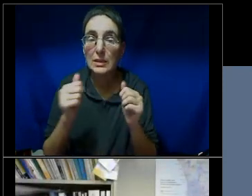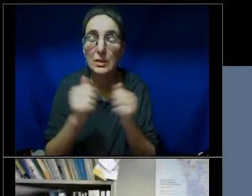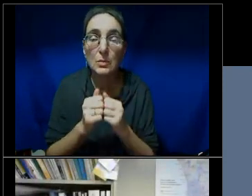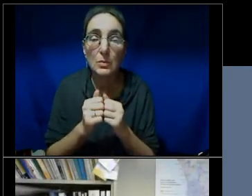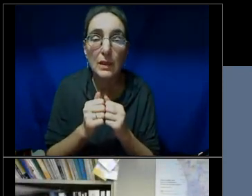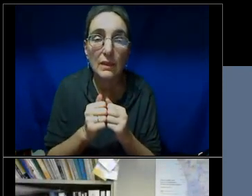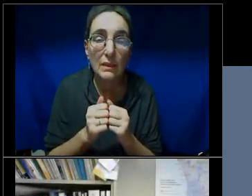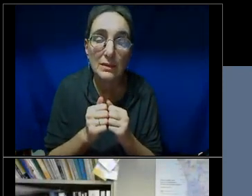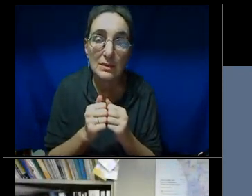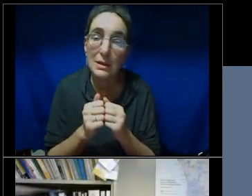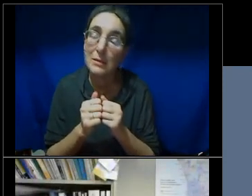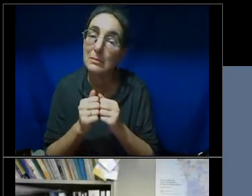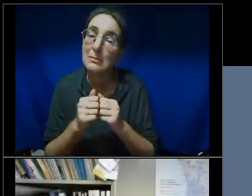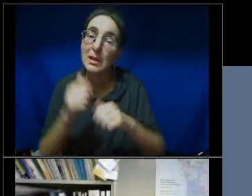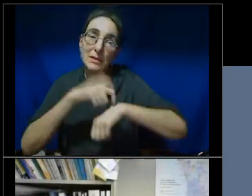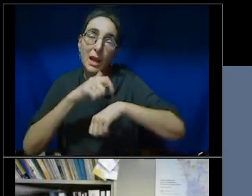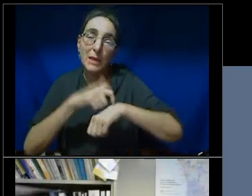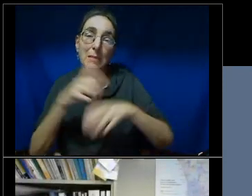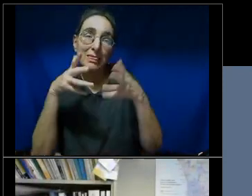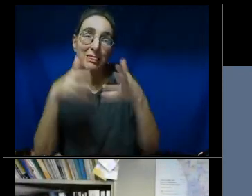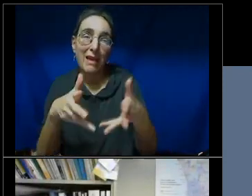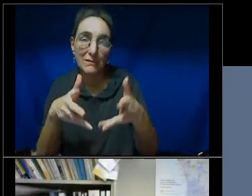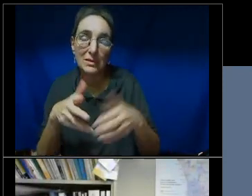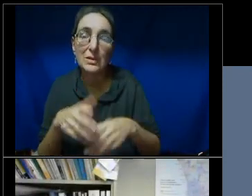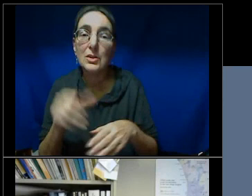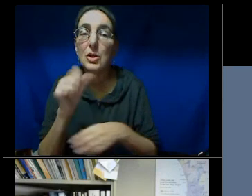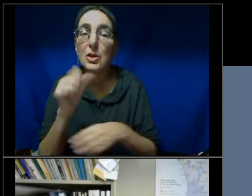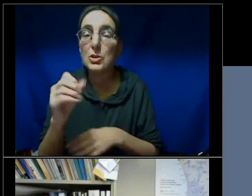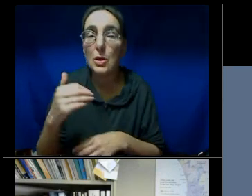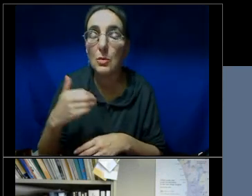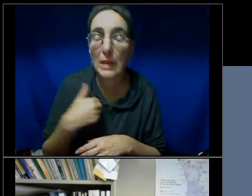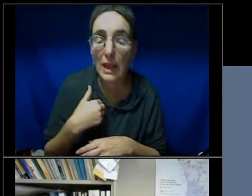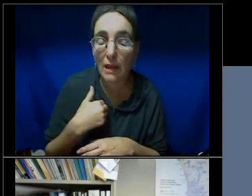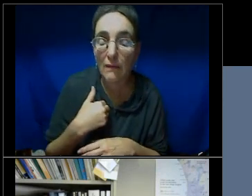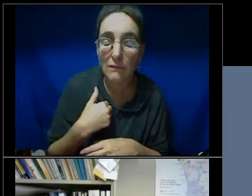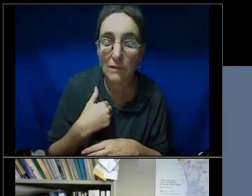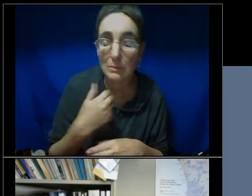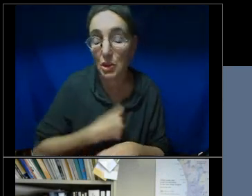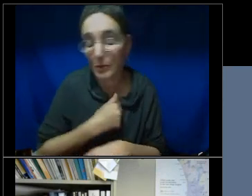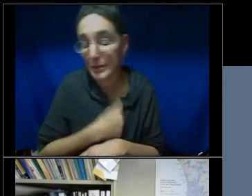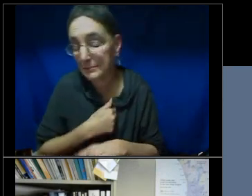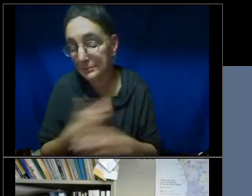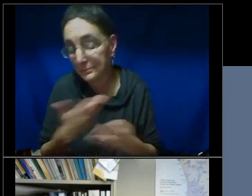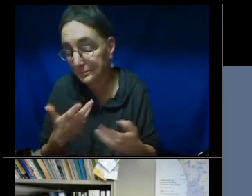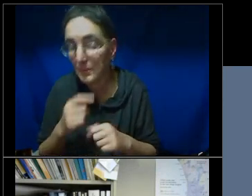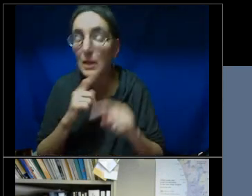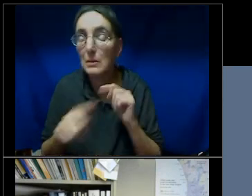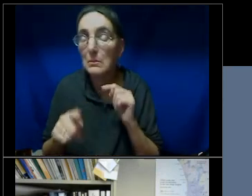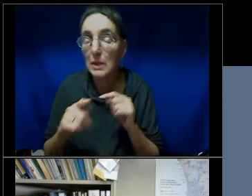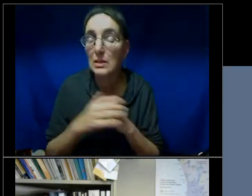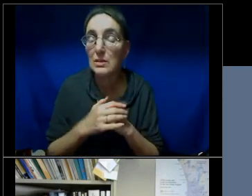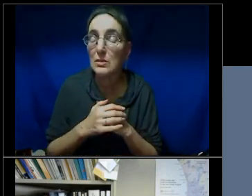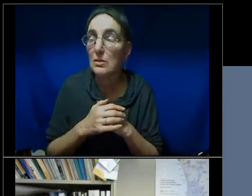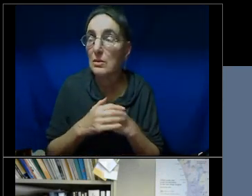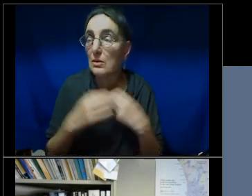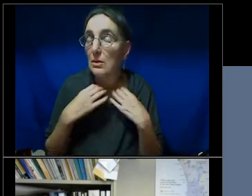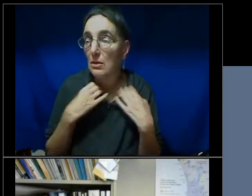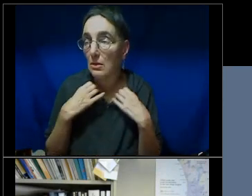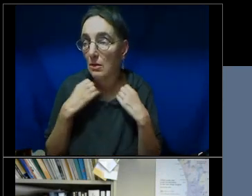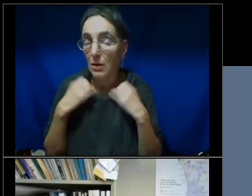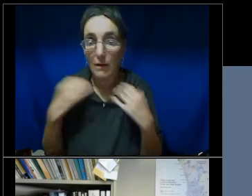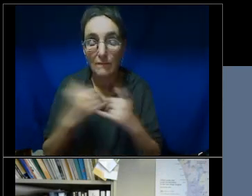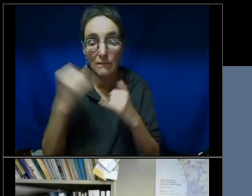so we do have some some time. But as we approach our final agenda item